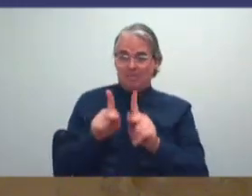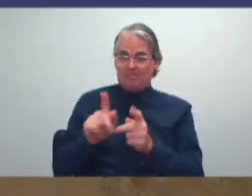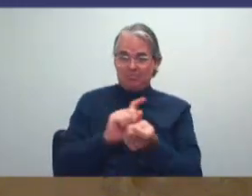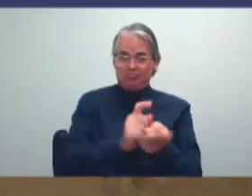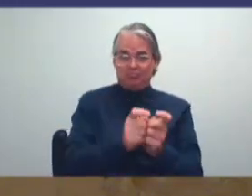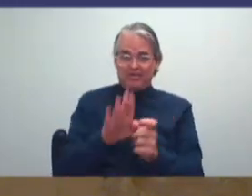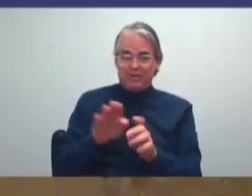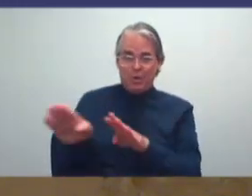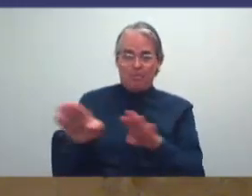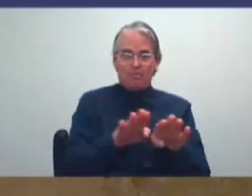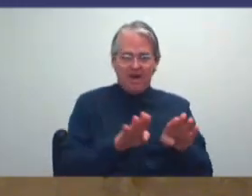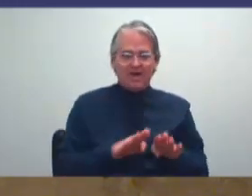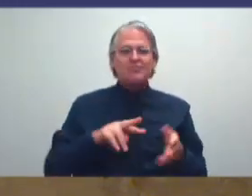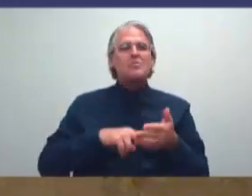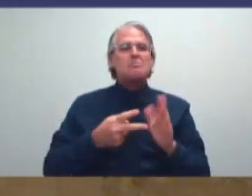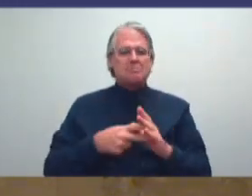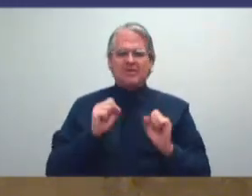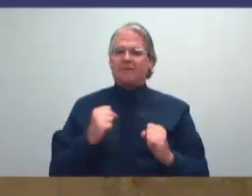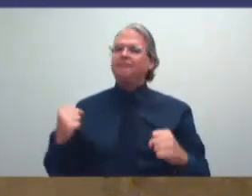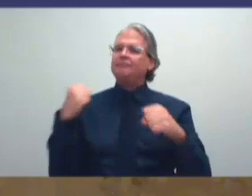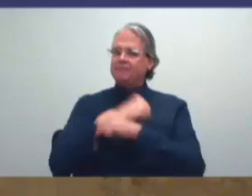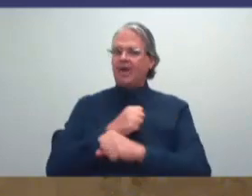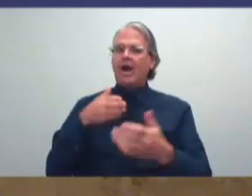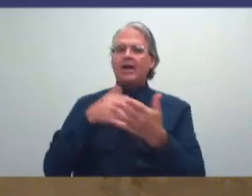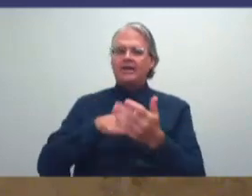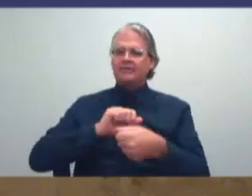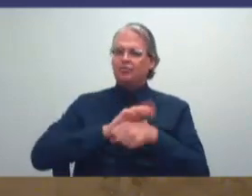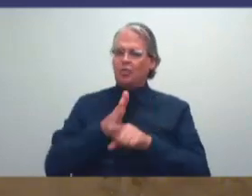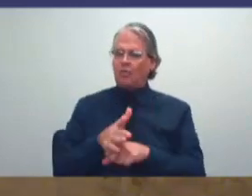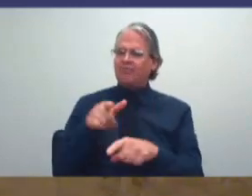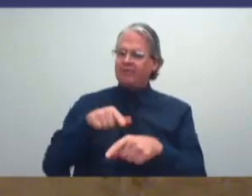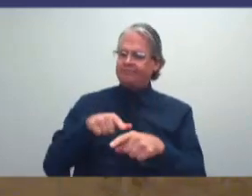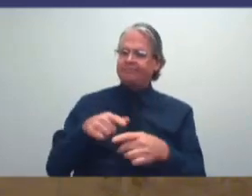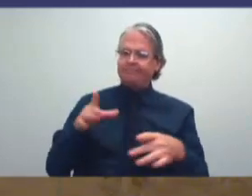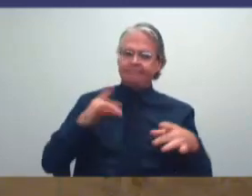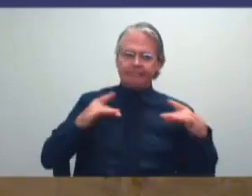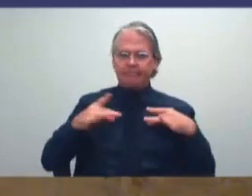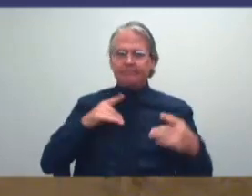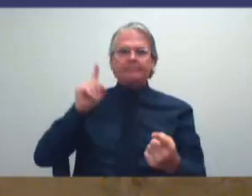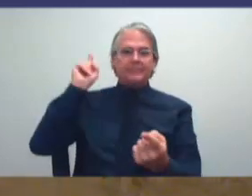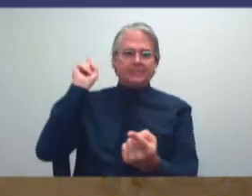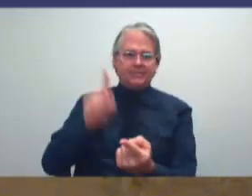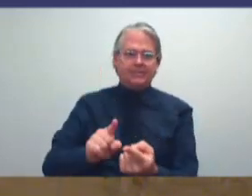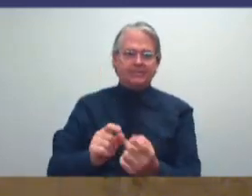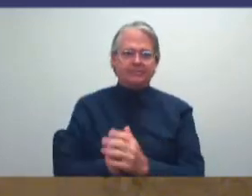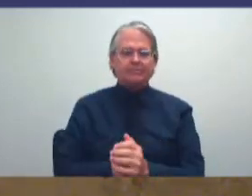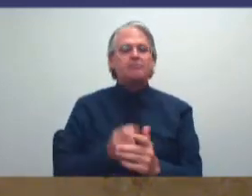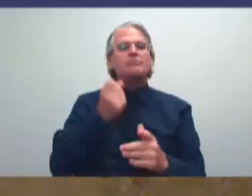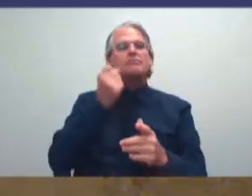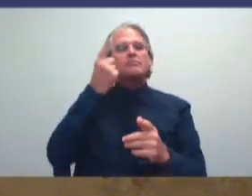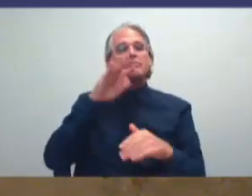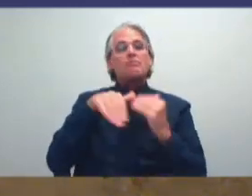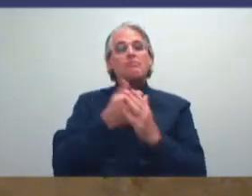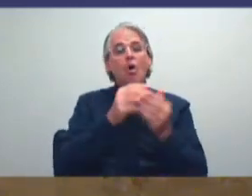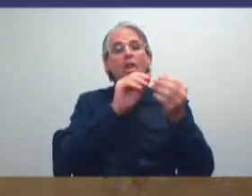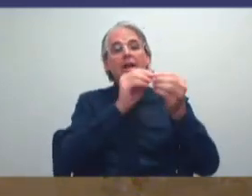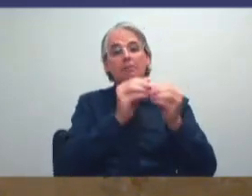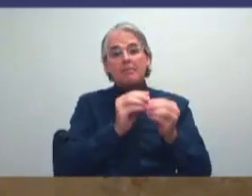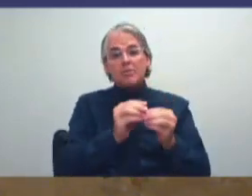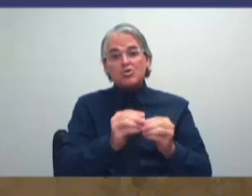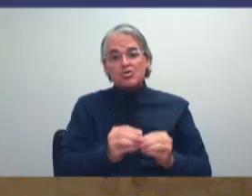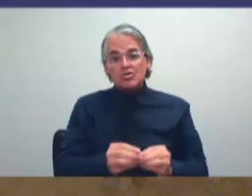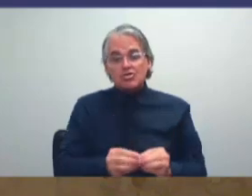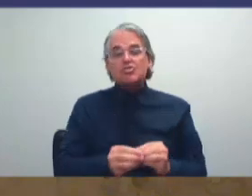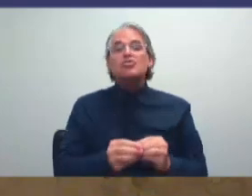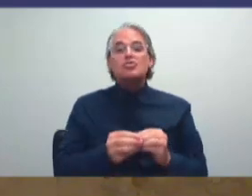also really stressed that this comprehensive data and metrics that we produced, and we're